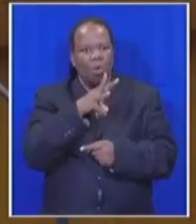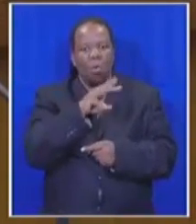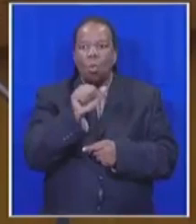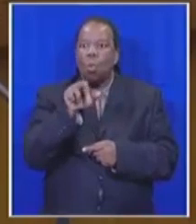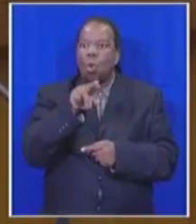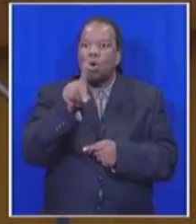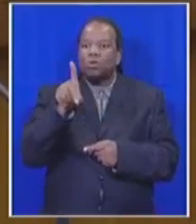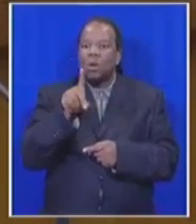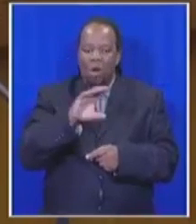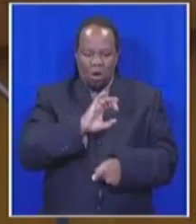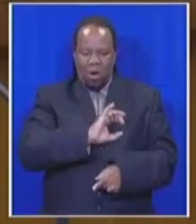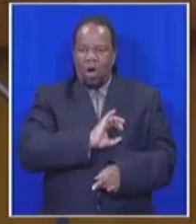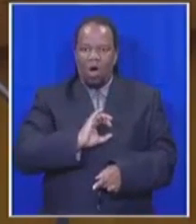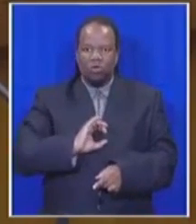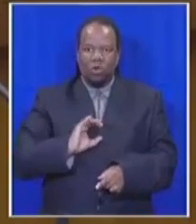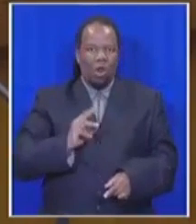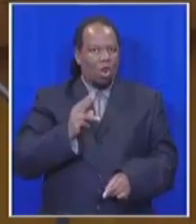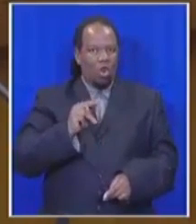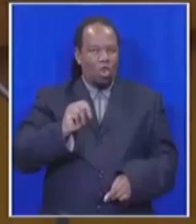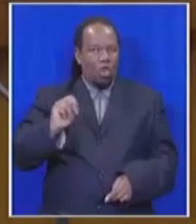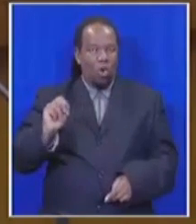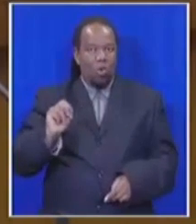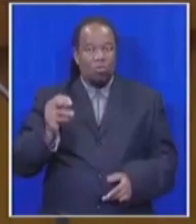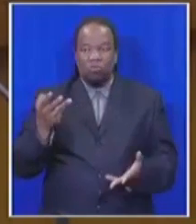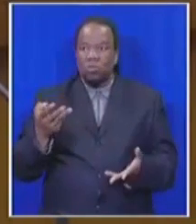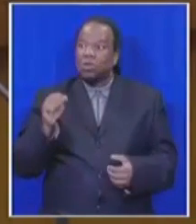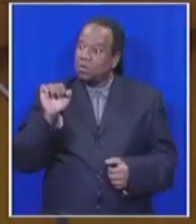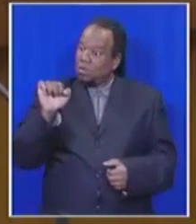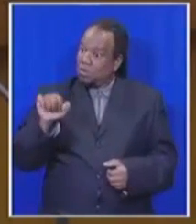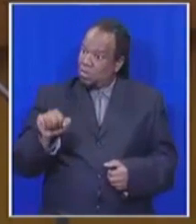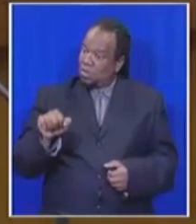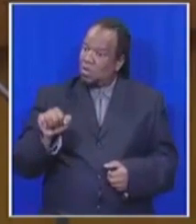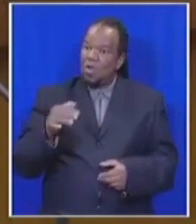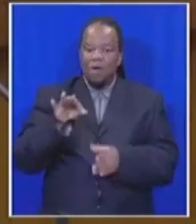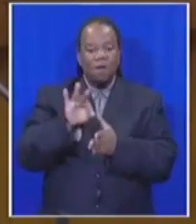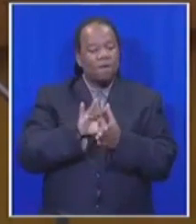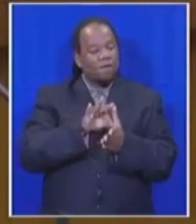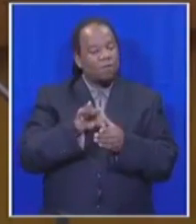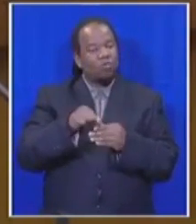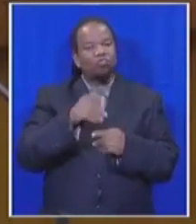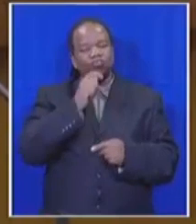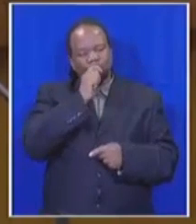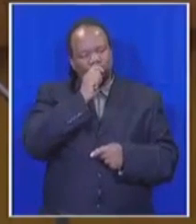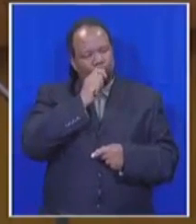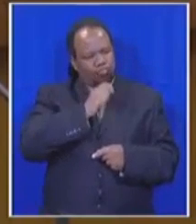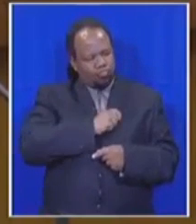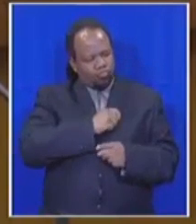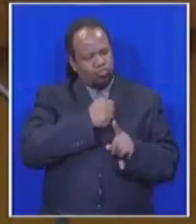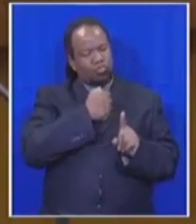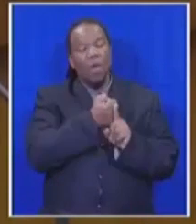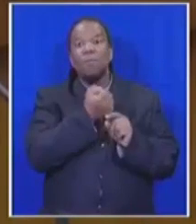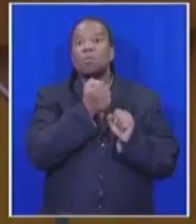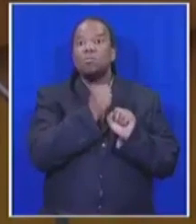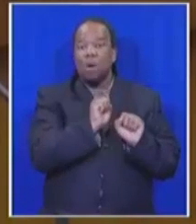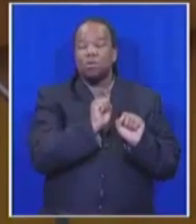EFF mainly got into councils through PR votes. We are true Democrats, and we accepted the outcomes